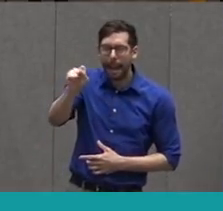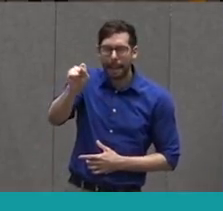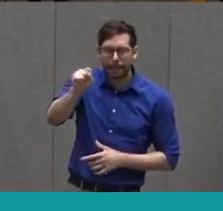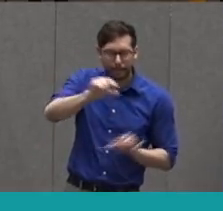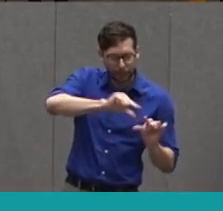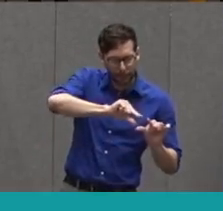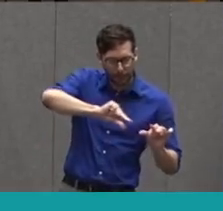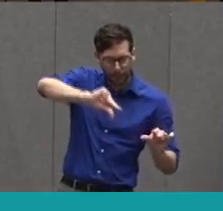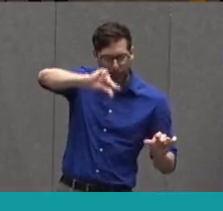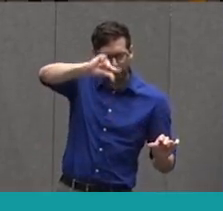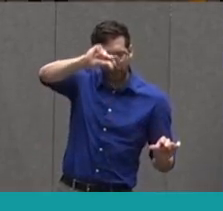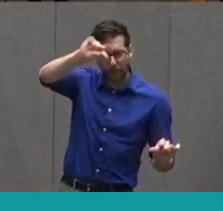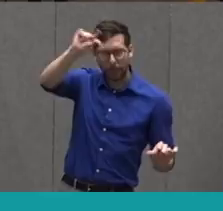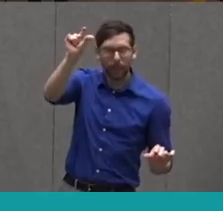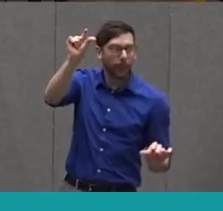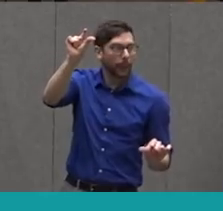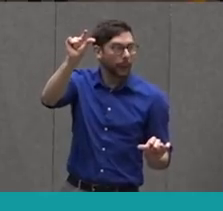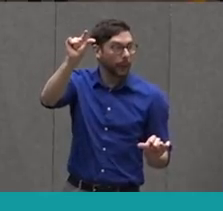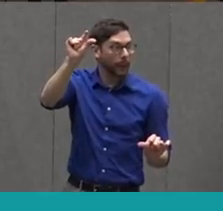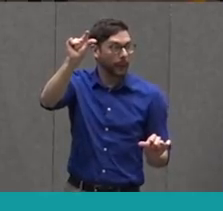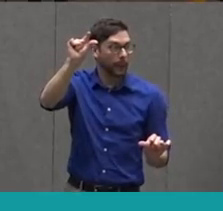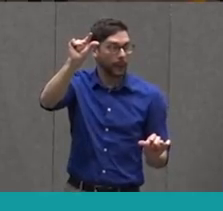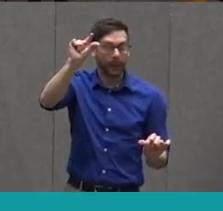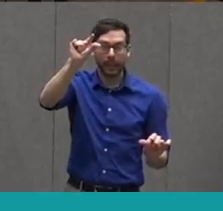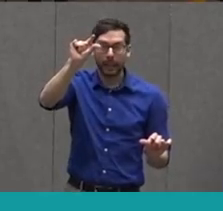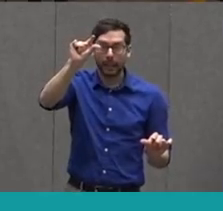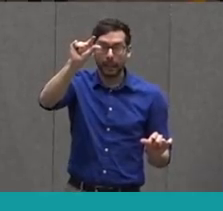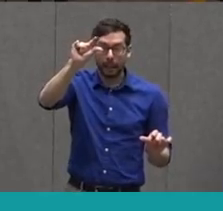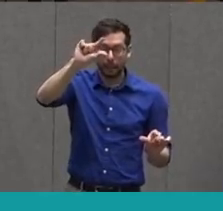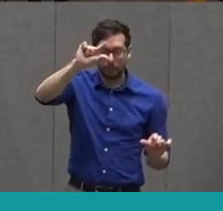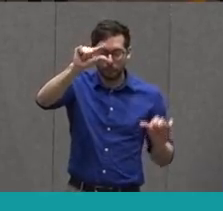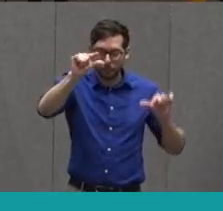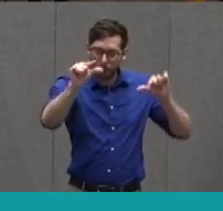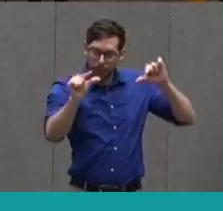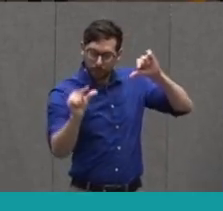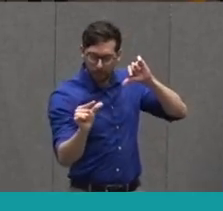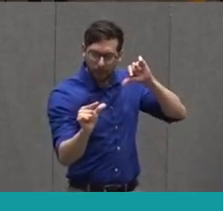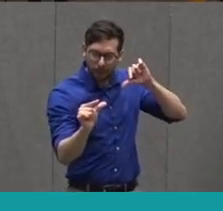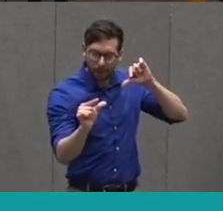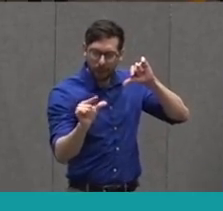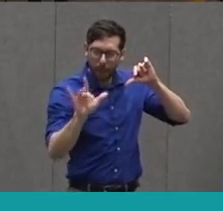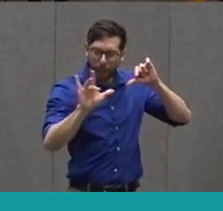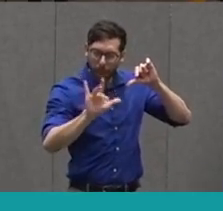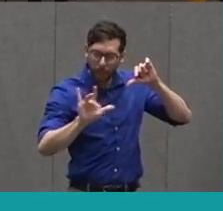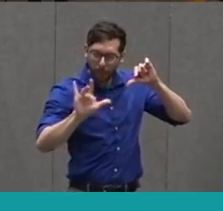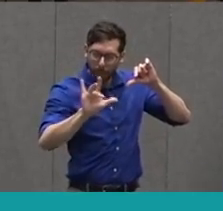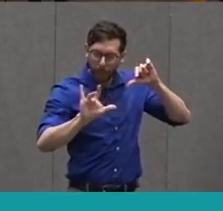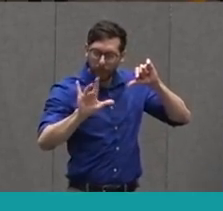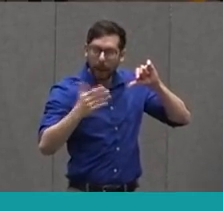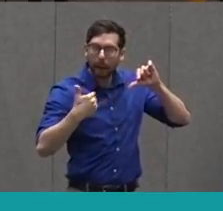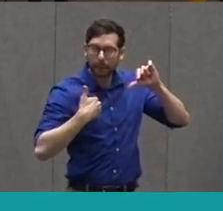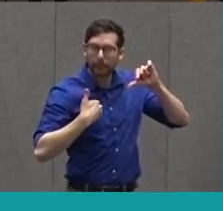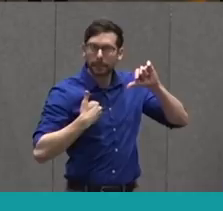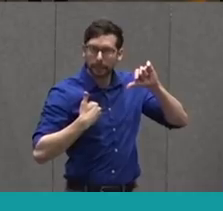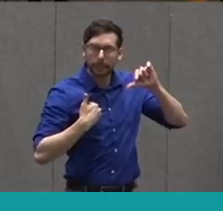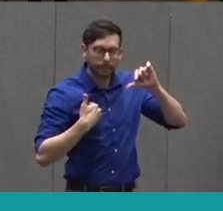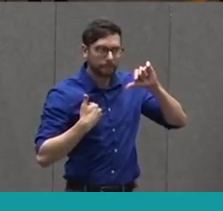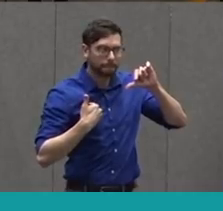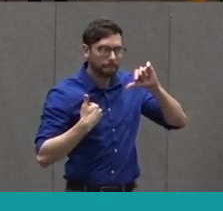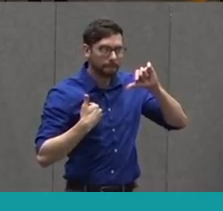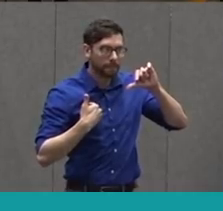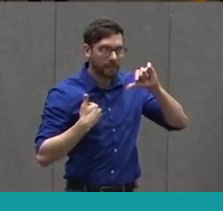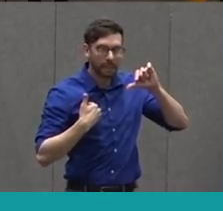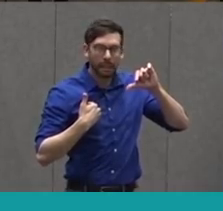It has a circle at the top or a hole at the top. It has some things I can look